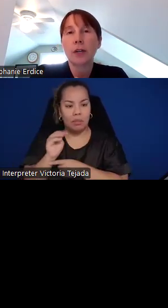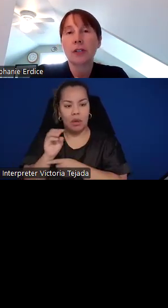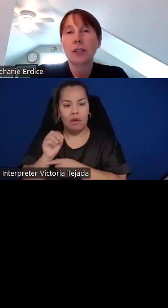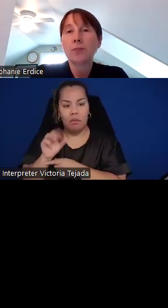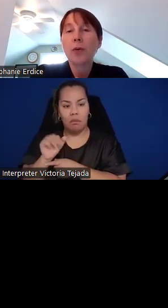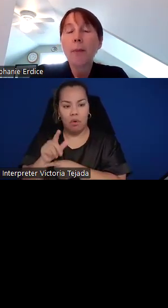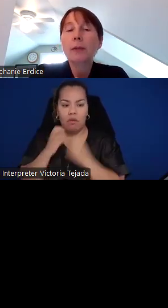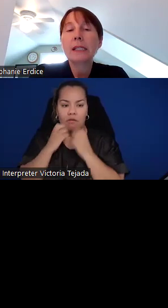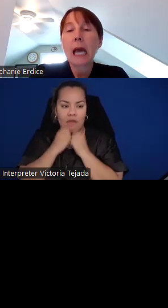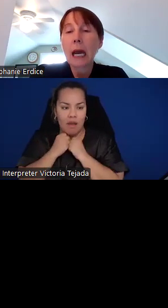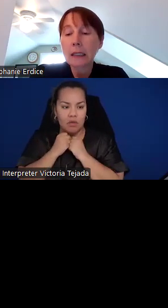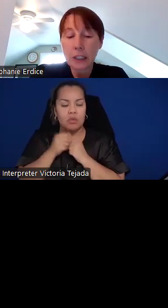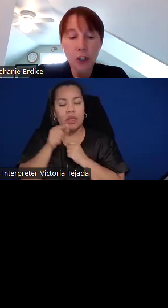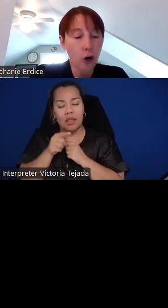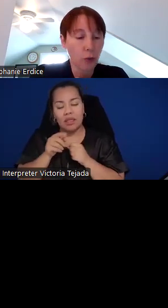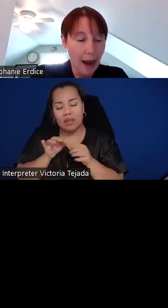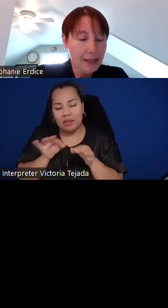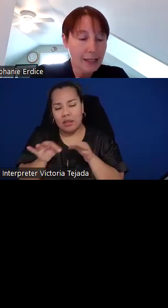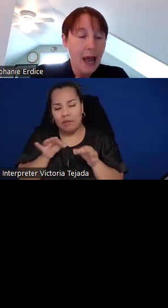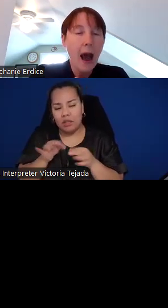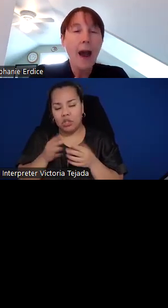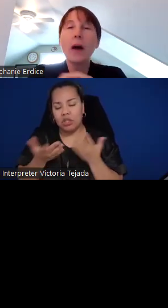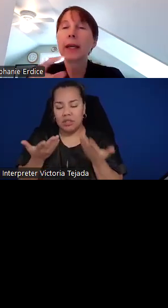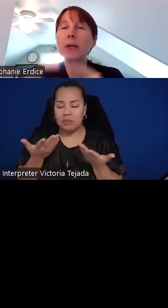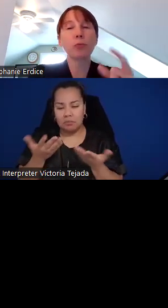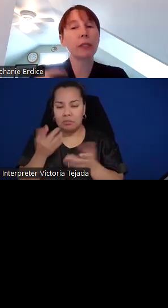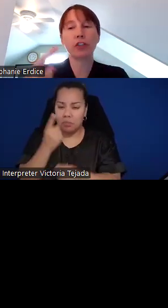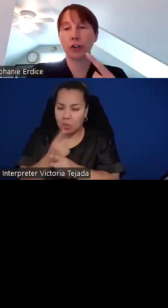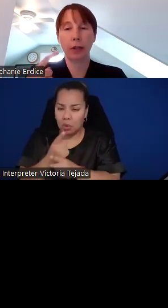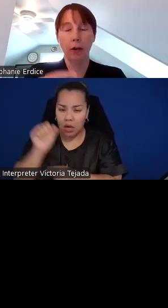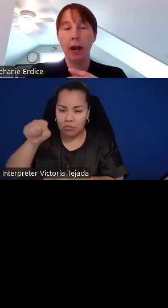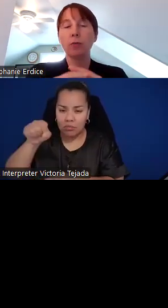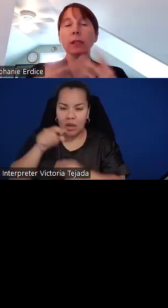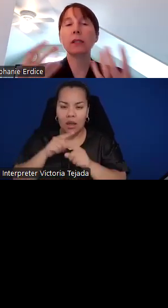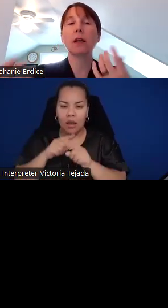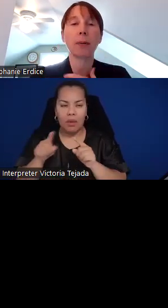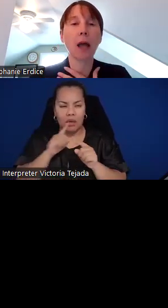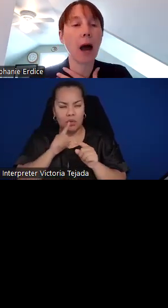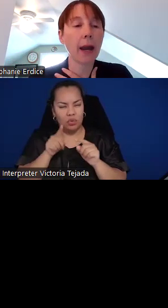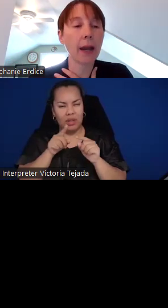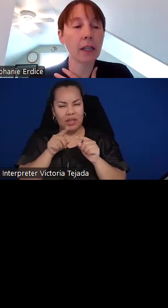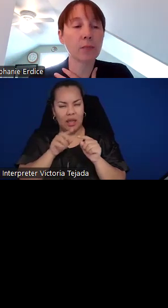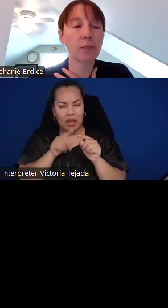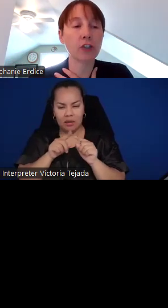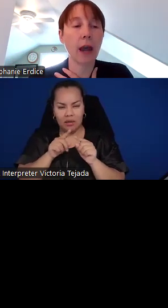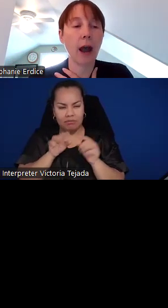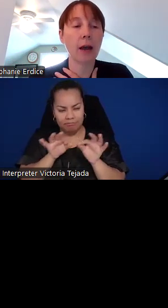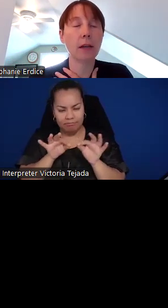this definition is probably technically correct, I felt like it was really circular and really didn't